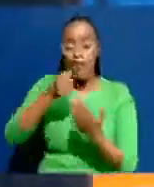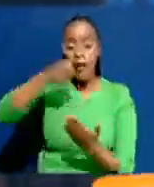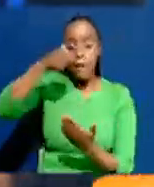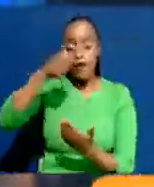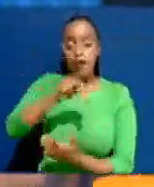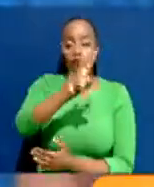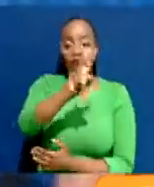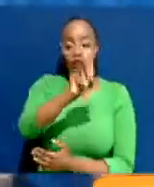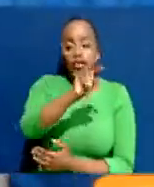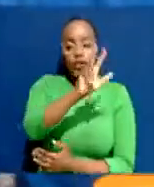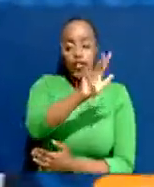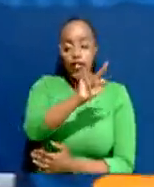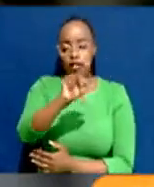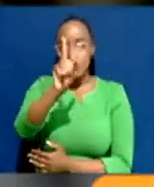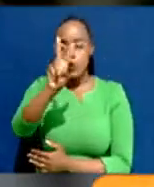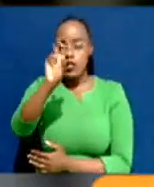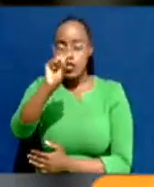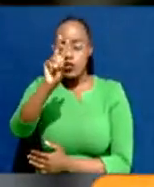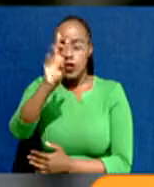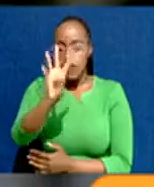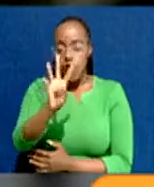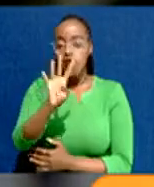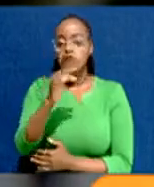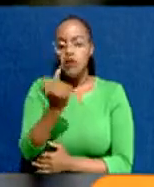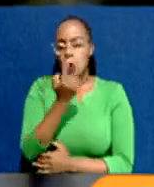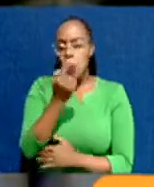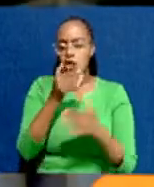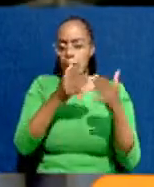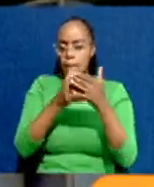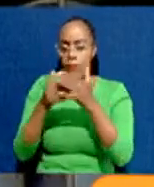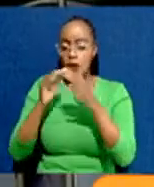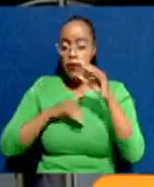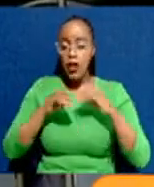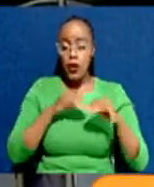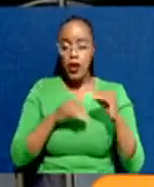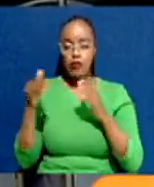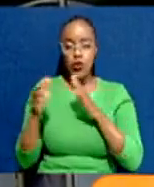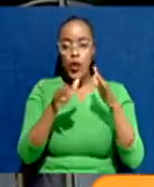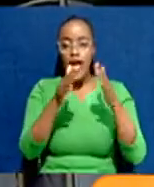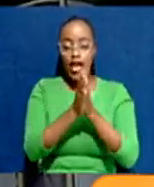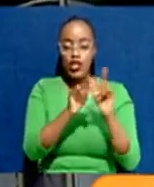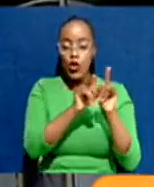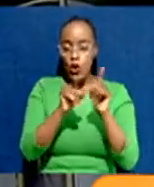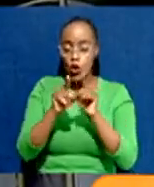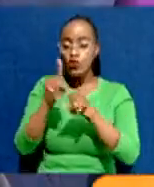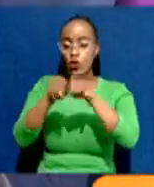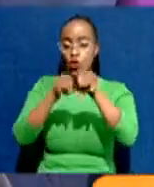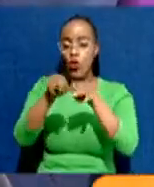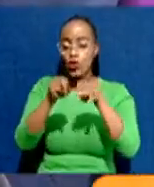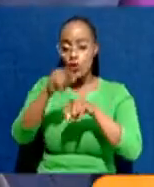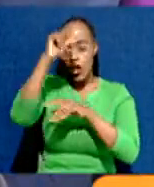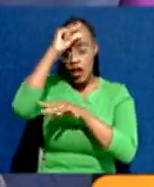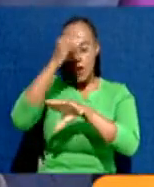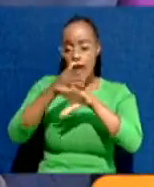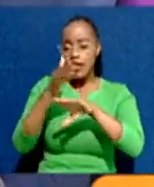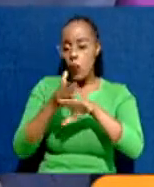of 2023-2024 and instead seal corruption loopholes and tame government wastage. We